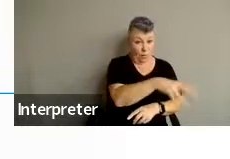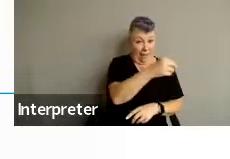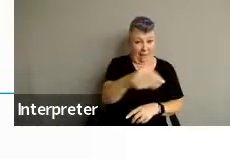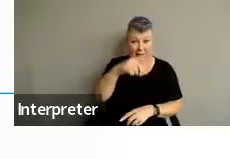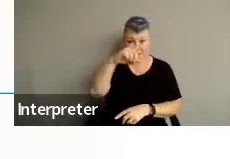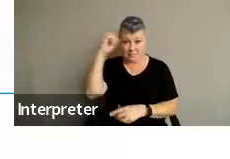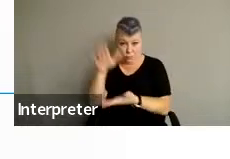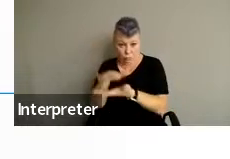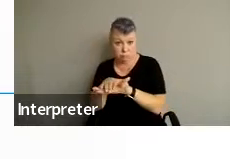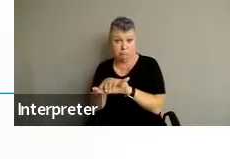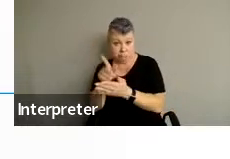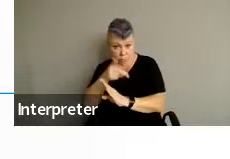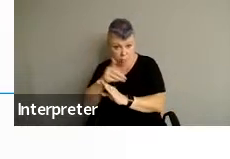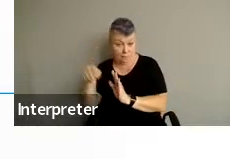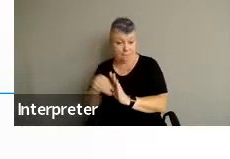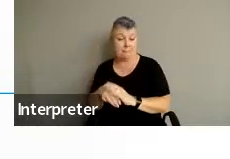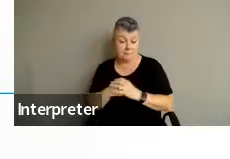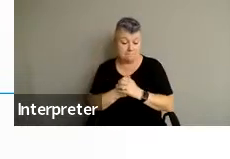programs.